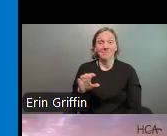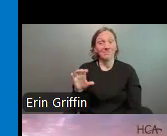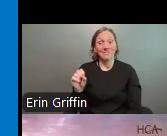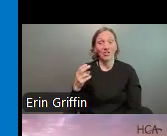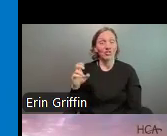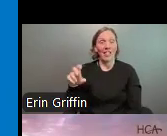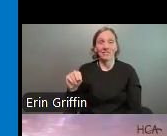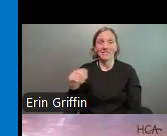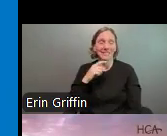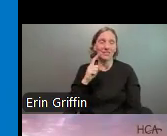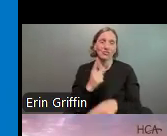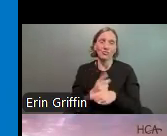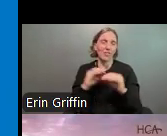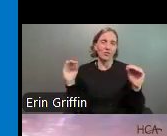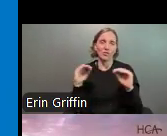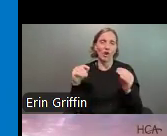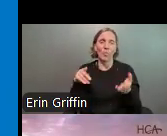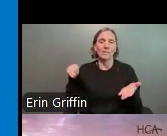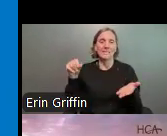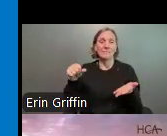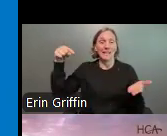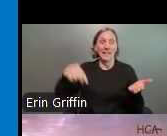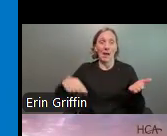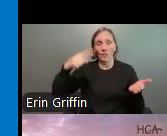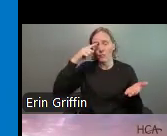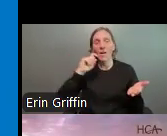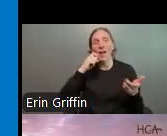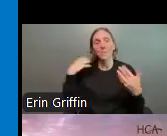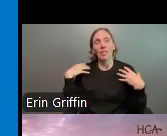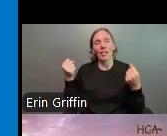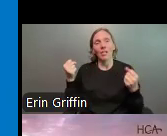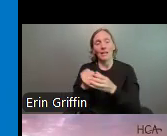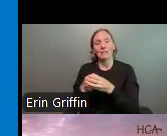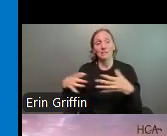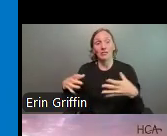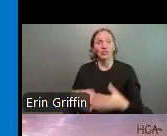There's no spin down for Apple Health expansion. Thanks, Sheldon. Thank you. Yep.